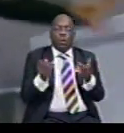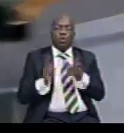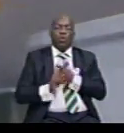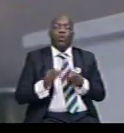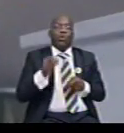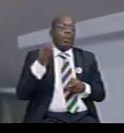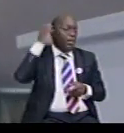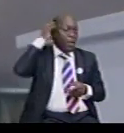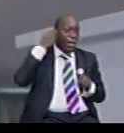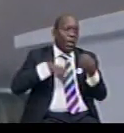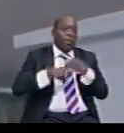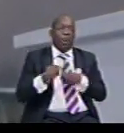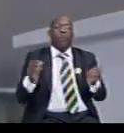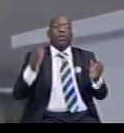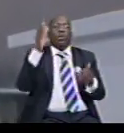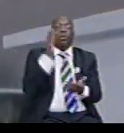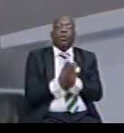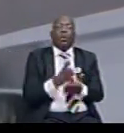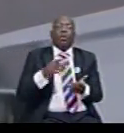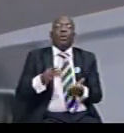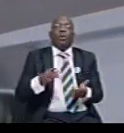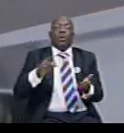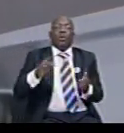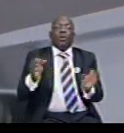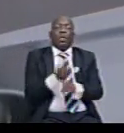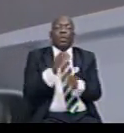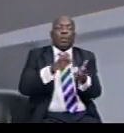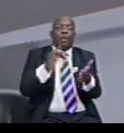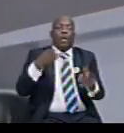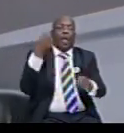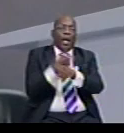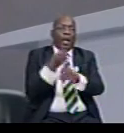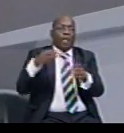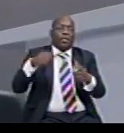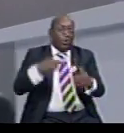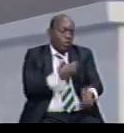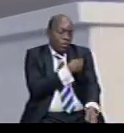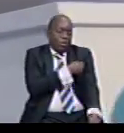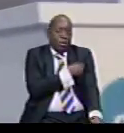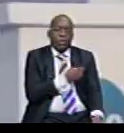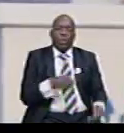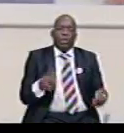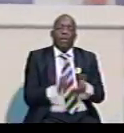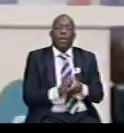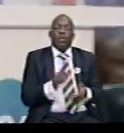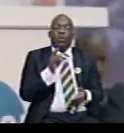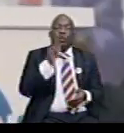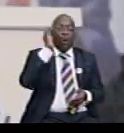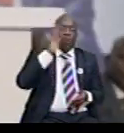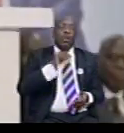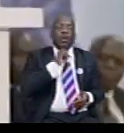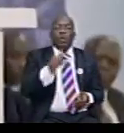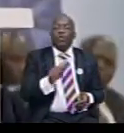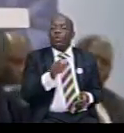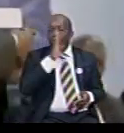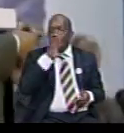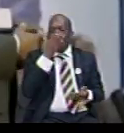and quit occultism. That one will not sell. And so, what will